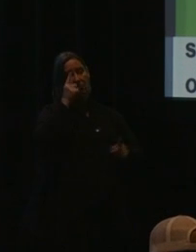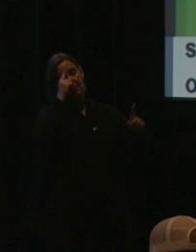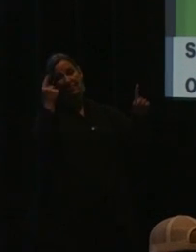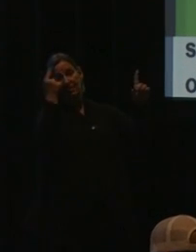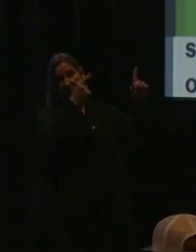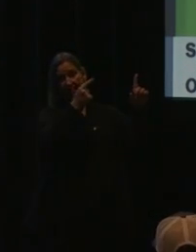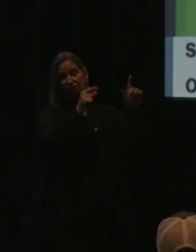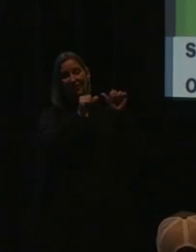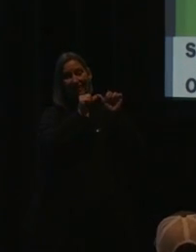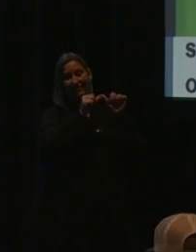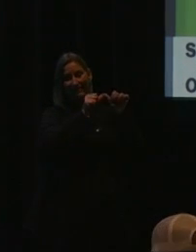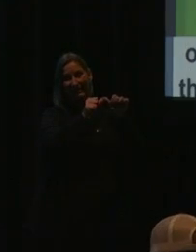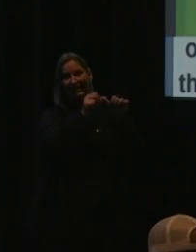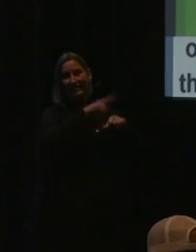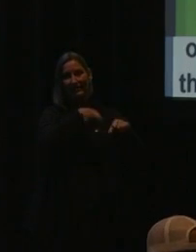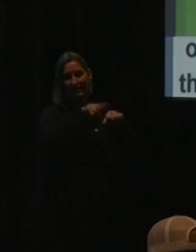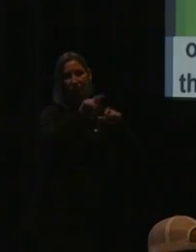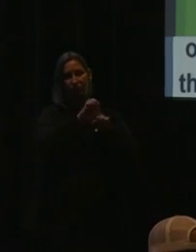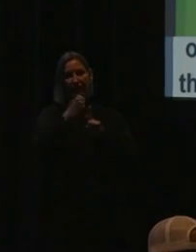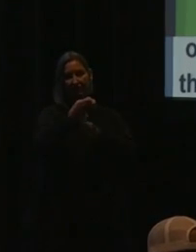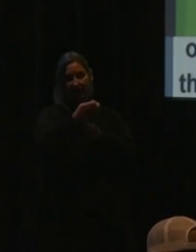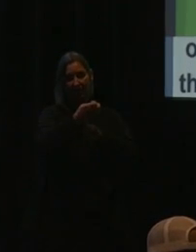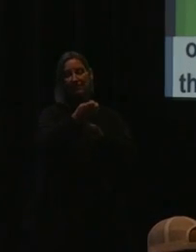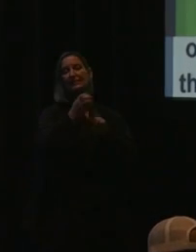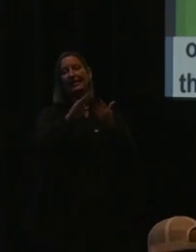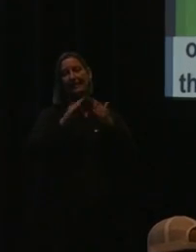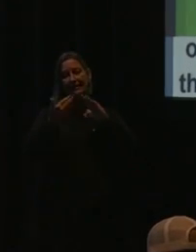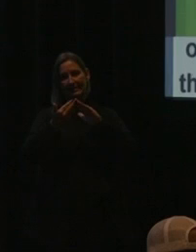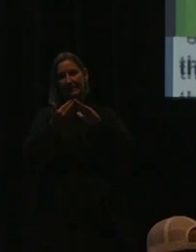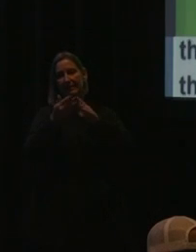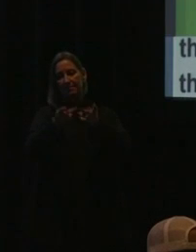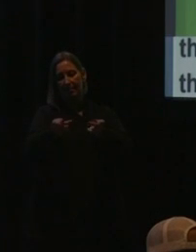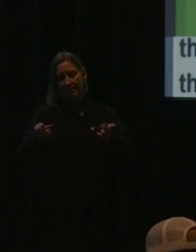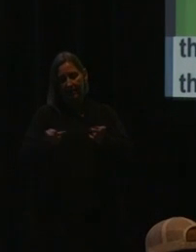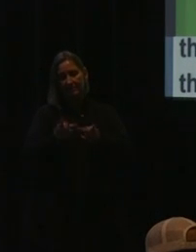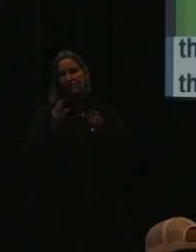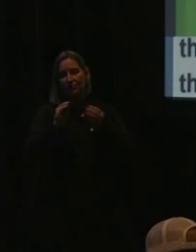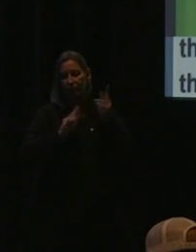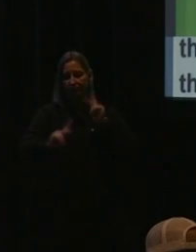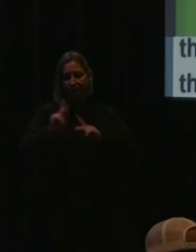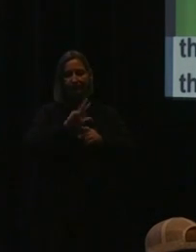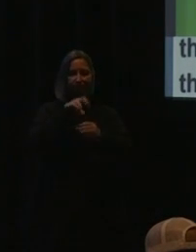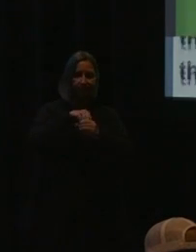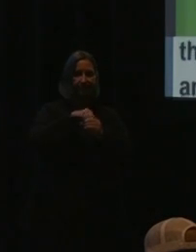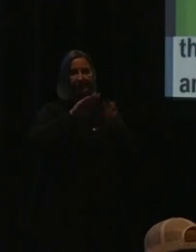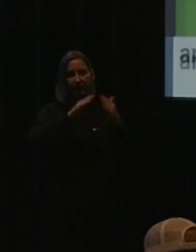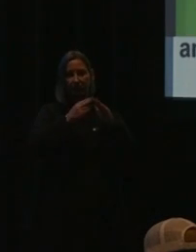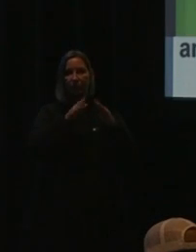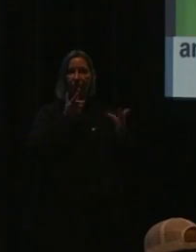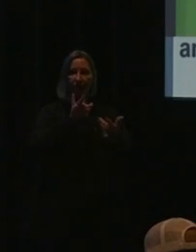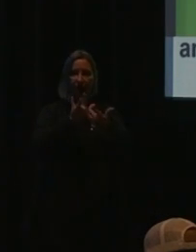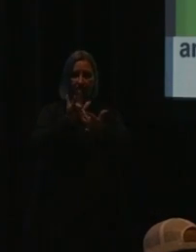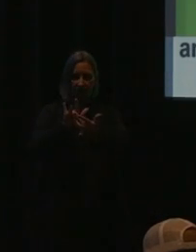the natural environment and enhance urban spaces through land conservation, community engagement, and outreach. The three principal